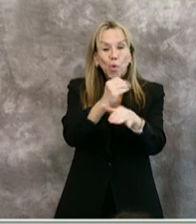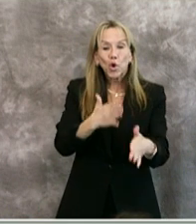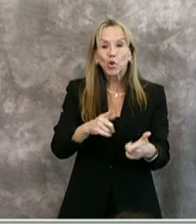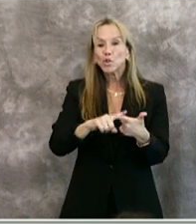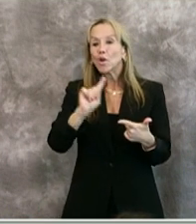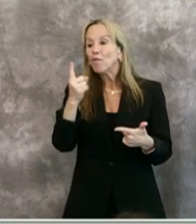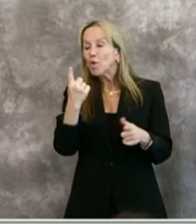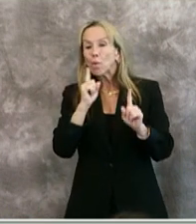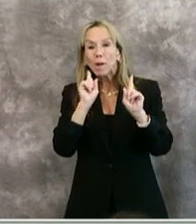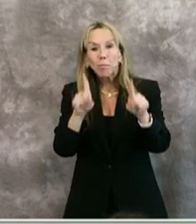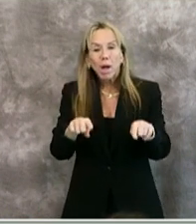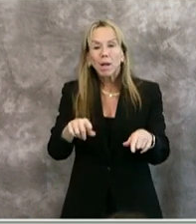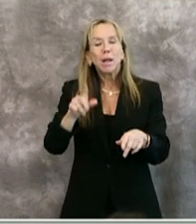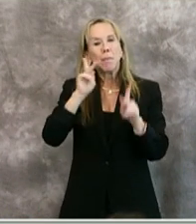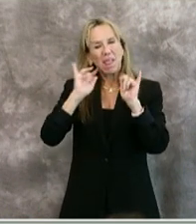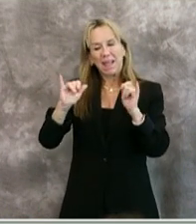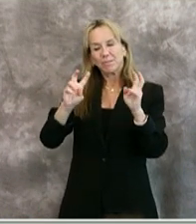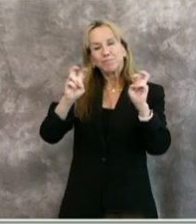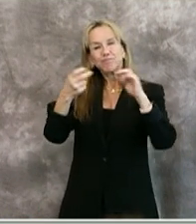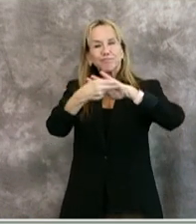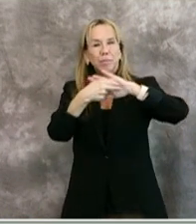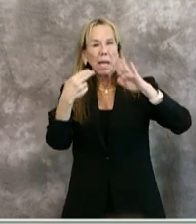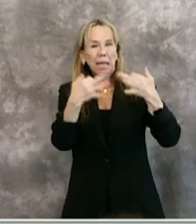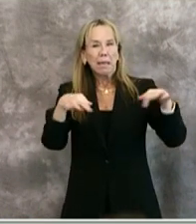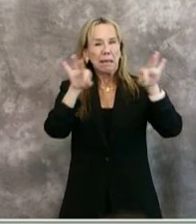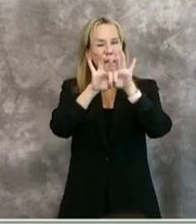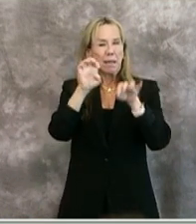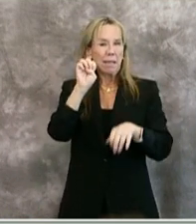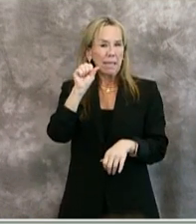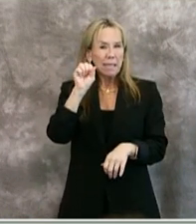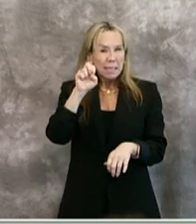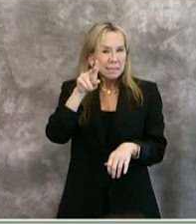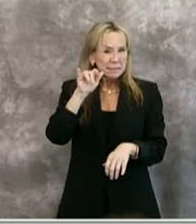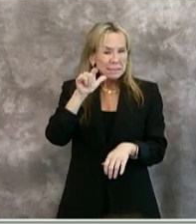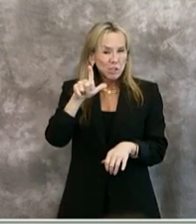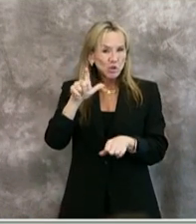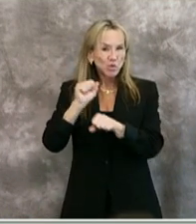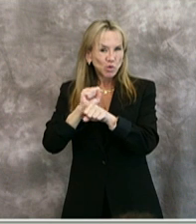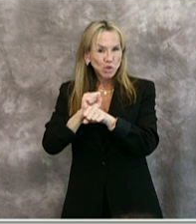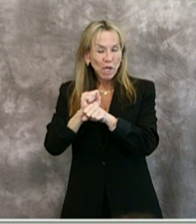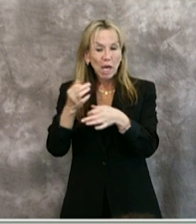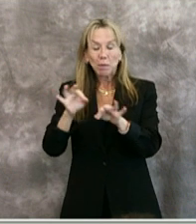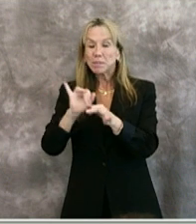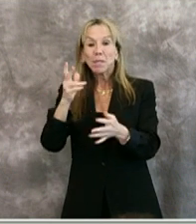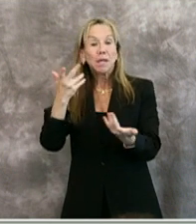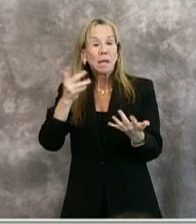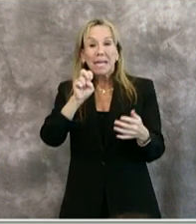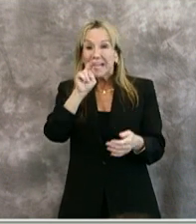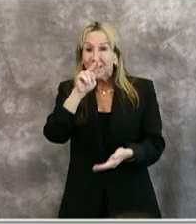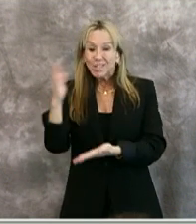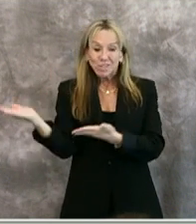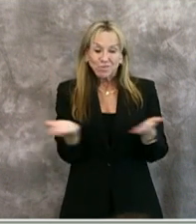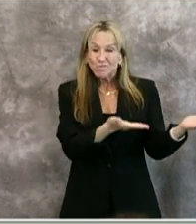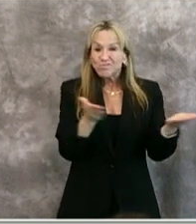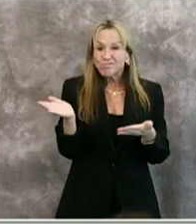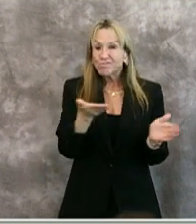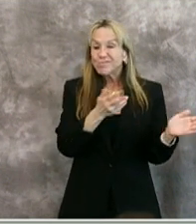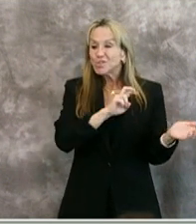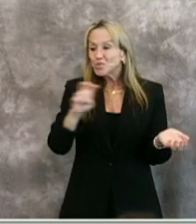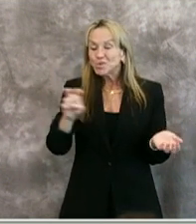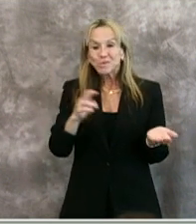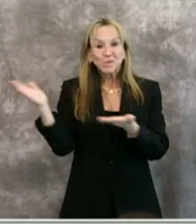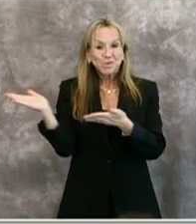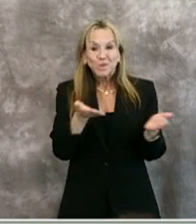service employees, and people in essential jobs. Our transport, our folks delivering groceries and providing